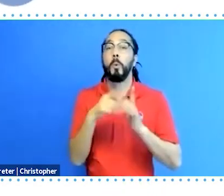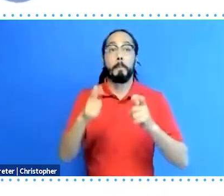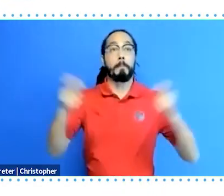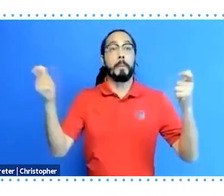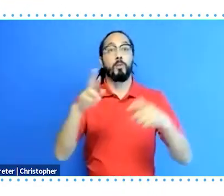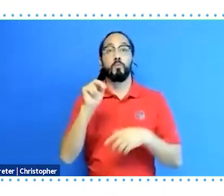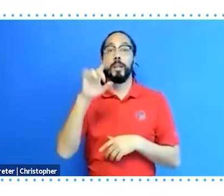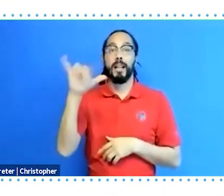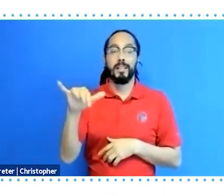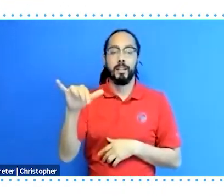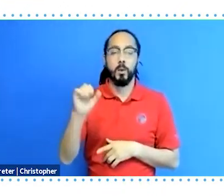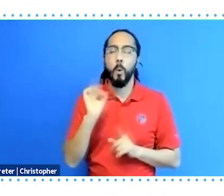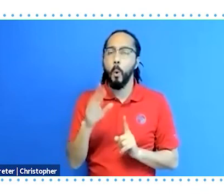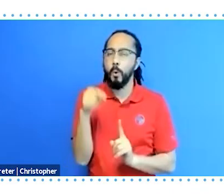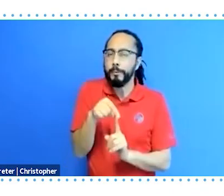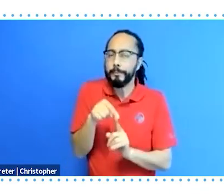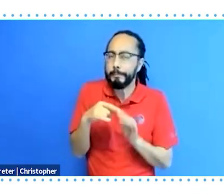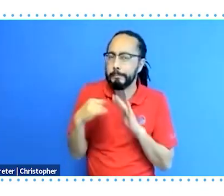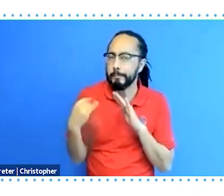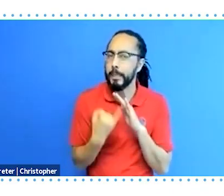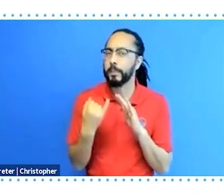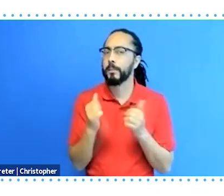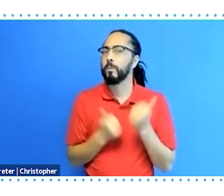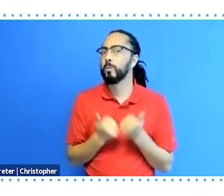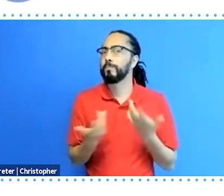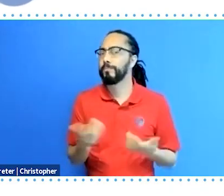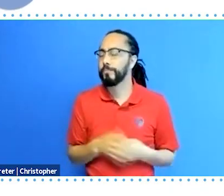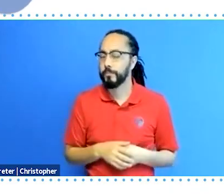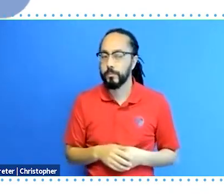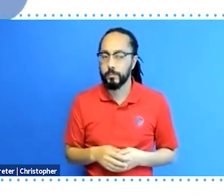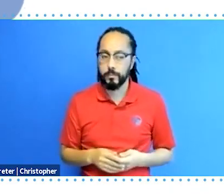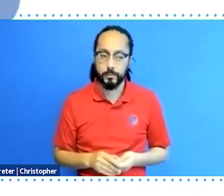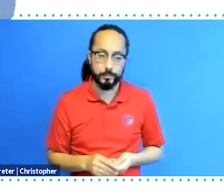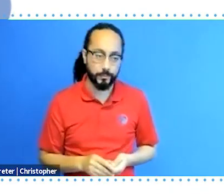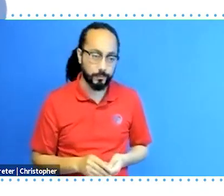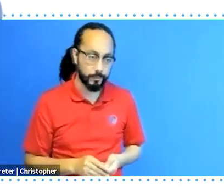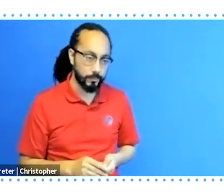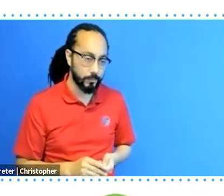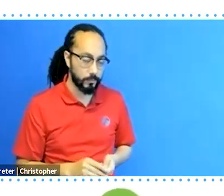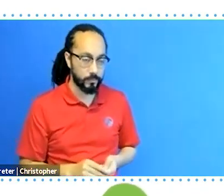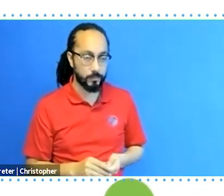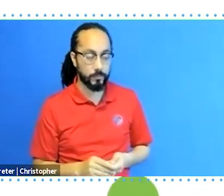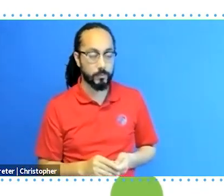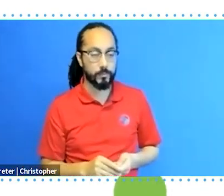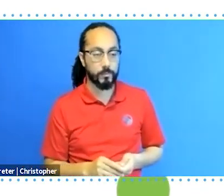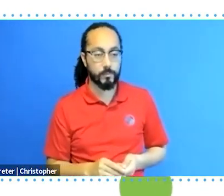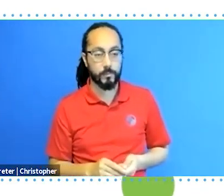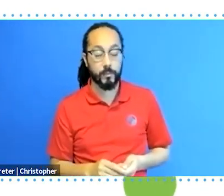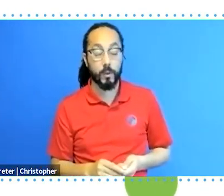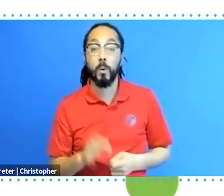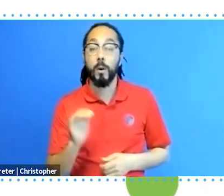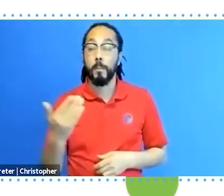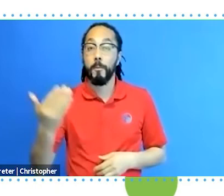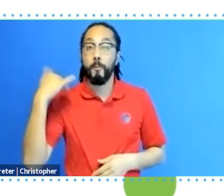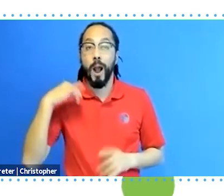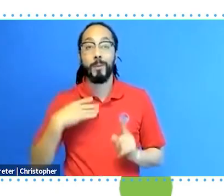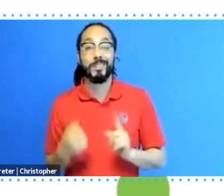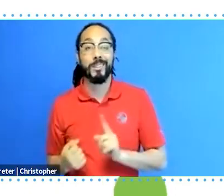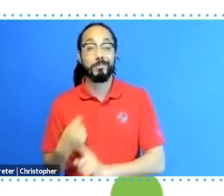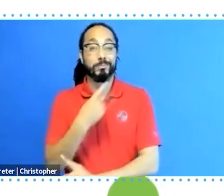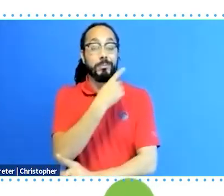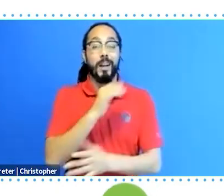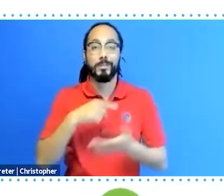Well, I think that partly, what I was sort of kind of getting at earlier in talking about some of the